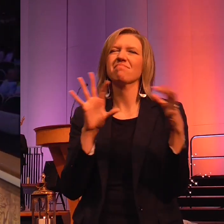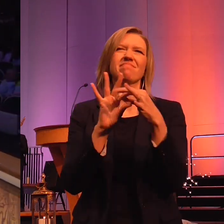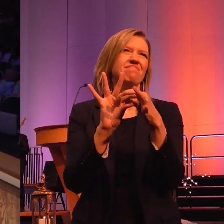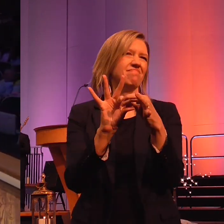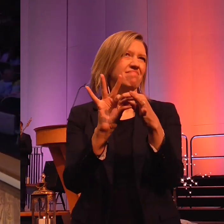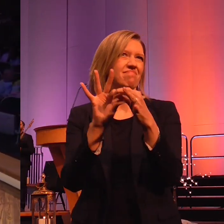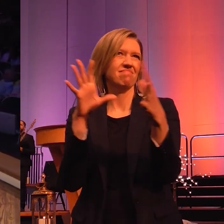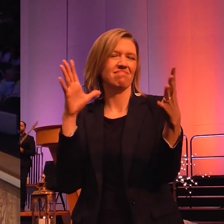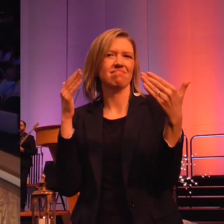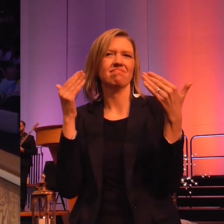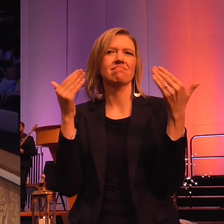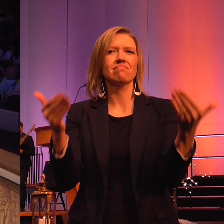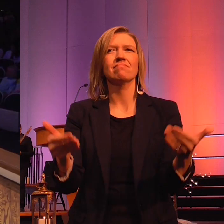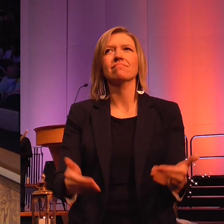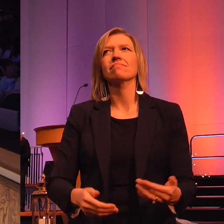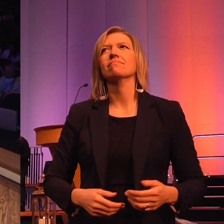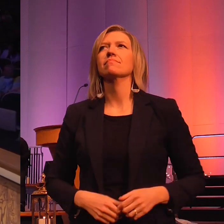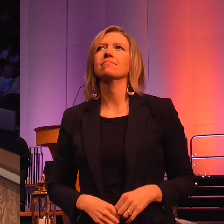go.